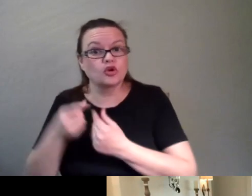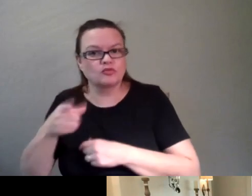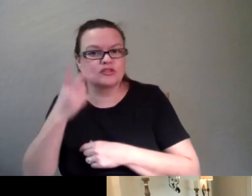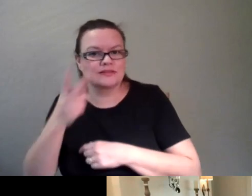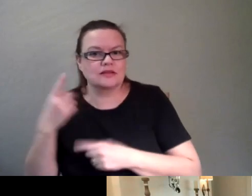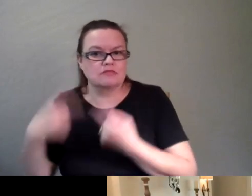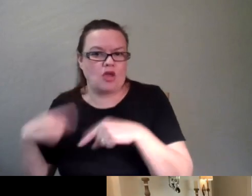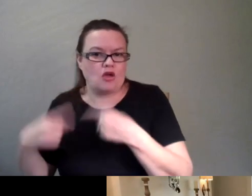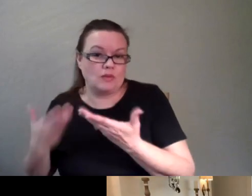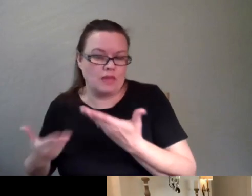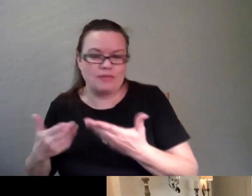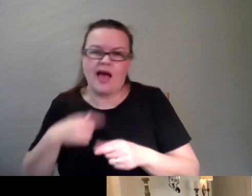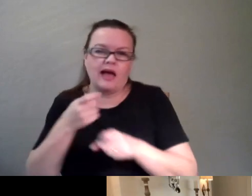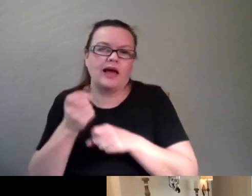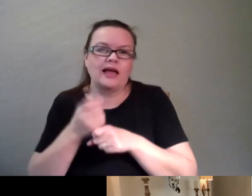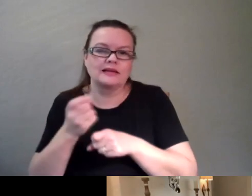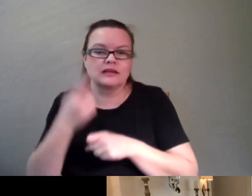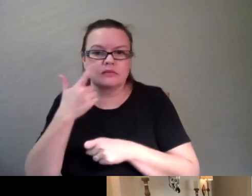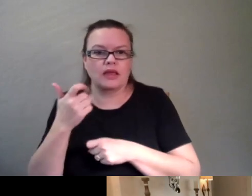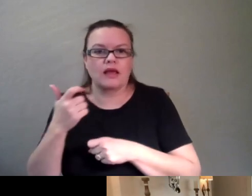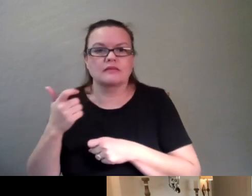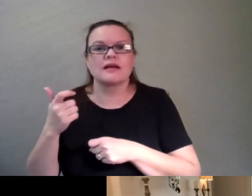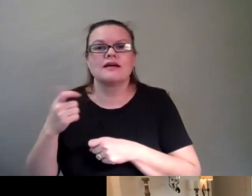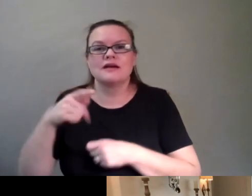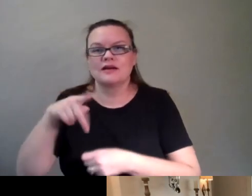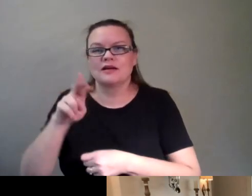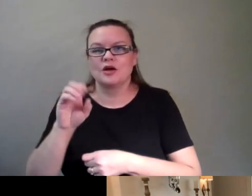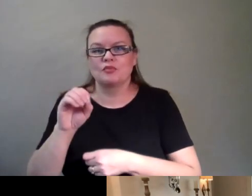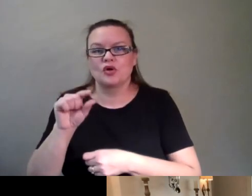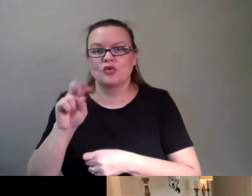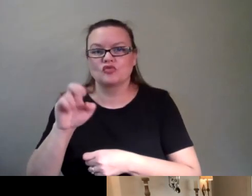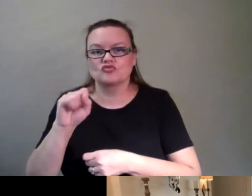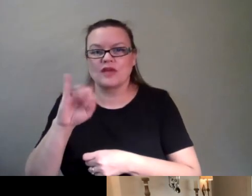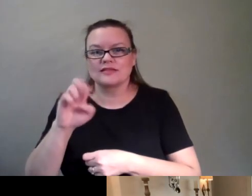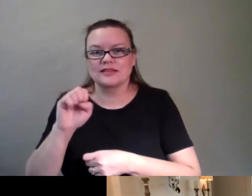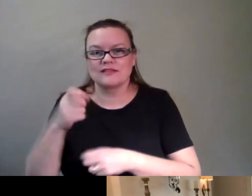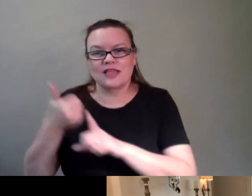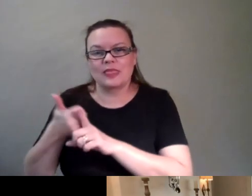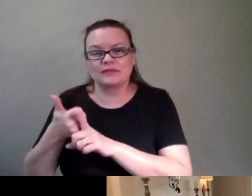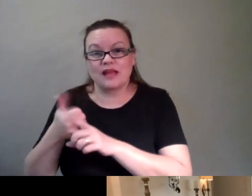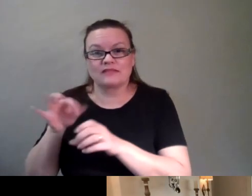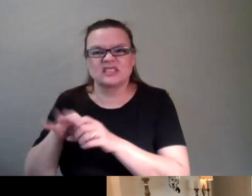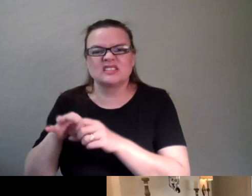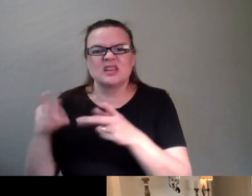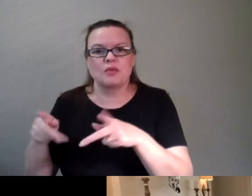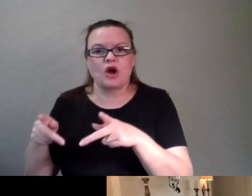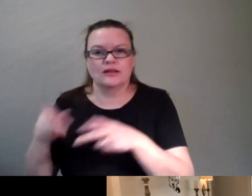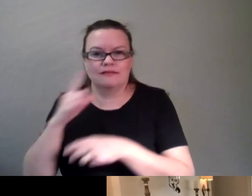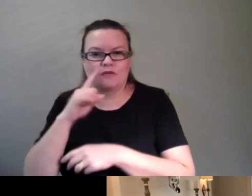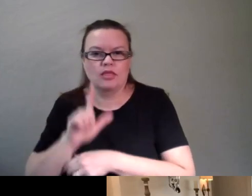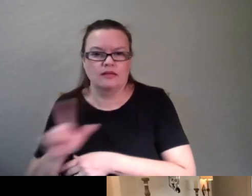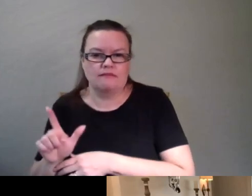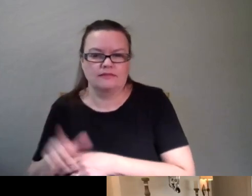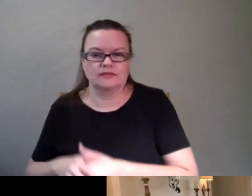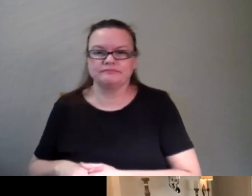years that the progressives are the Tea Party of the left. And I see the progressives kind